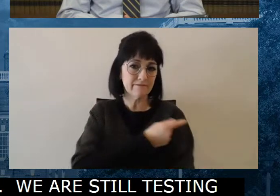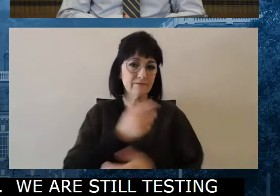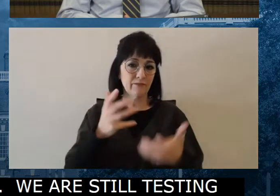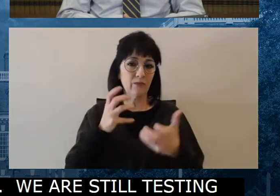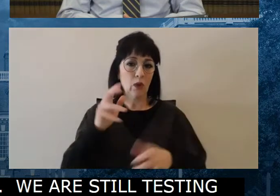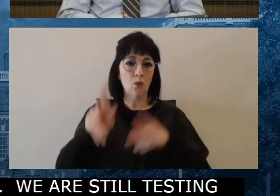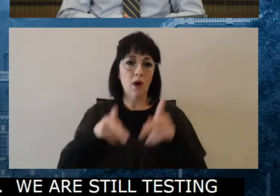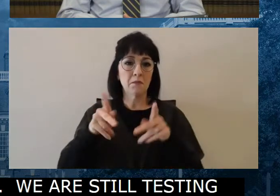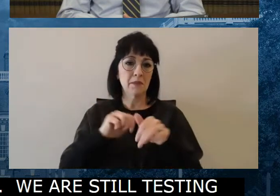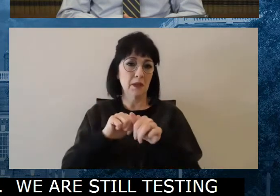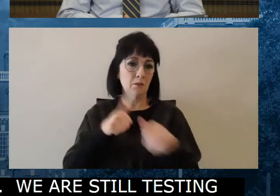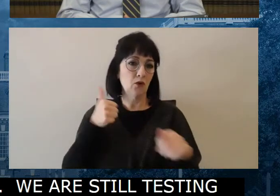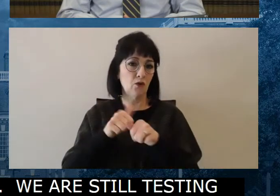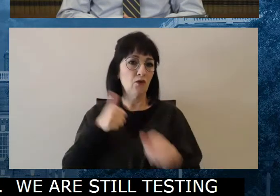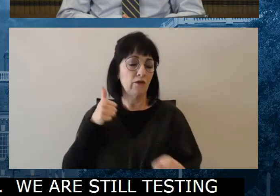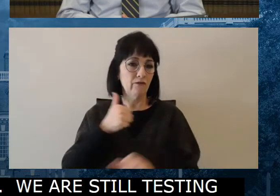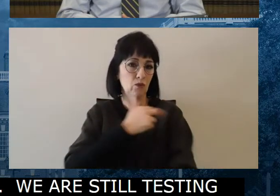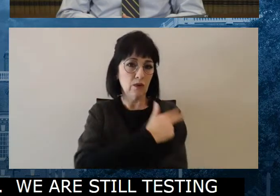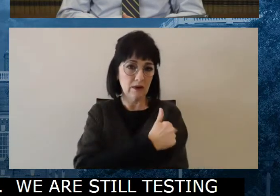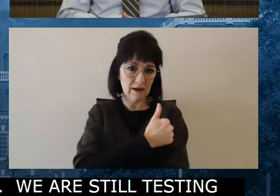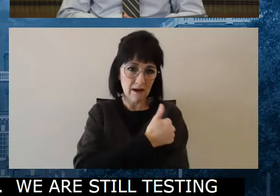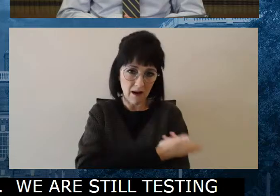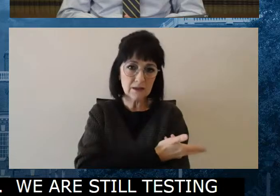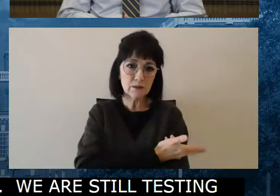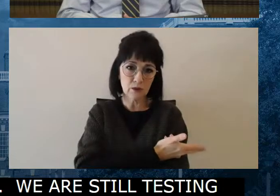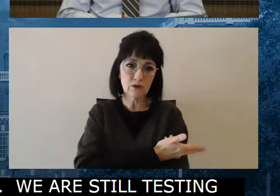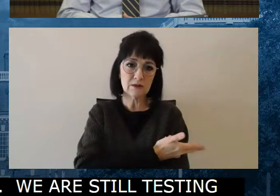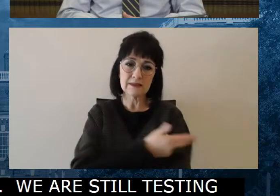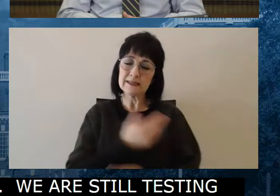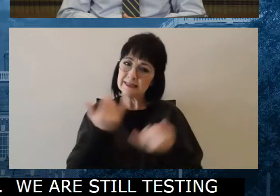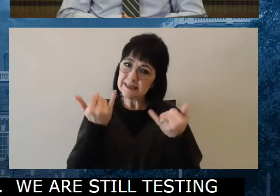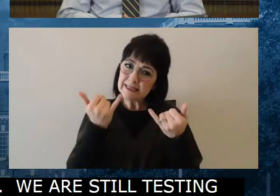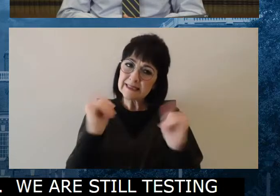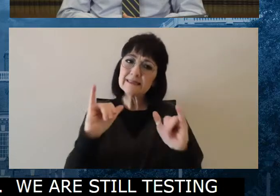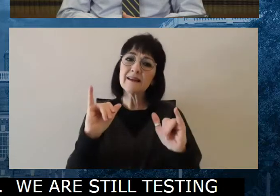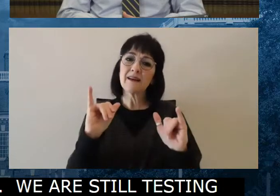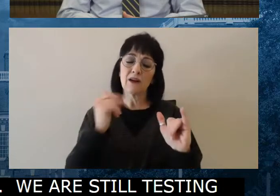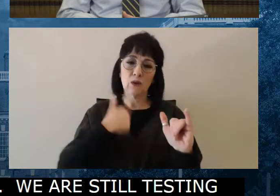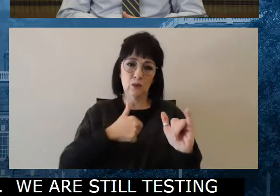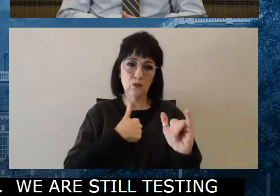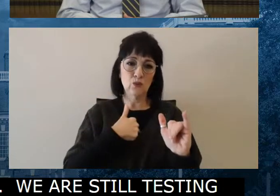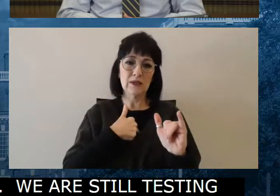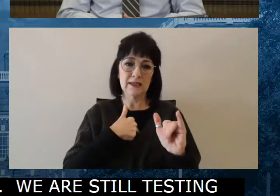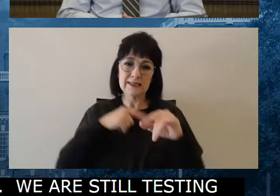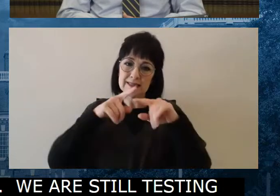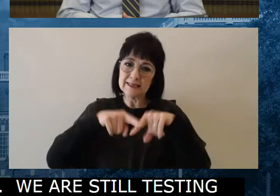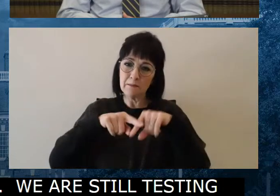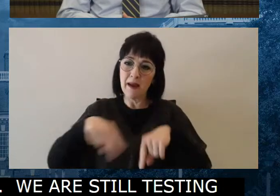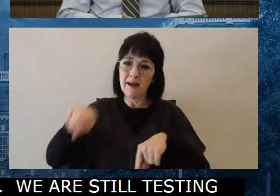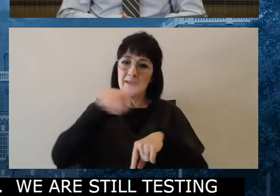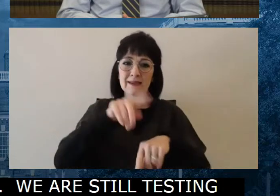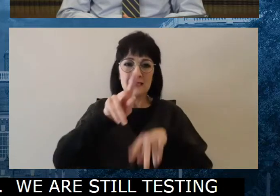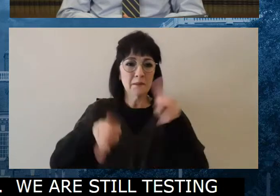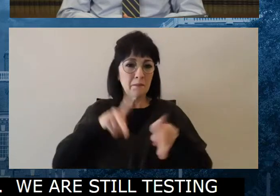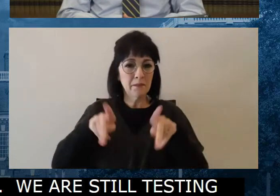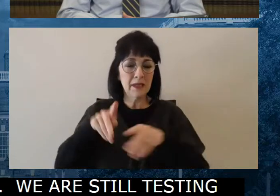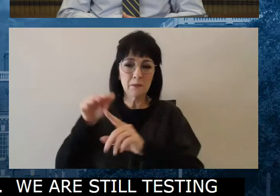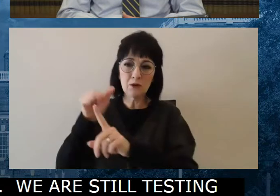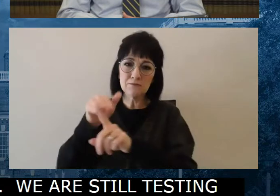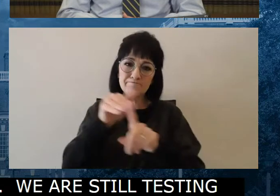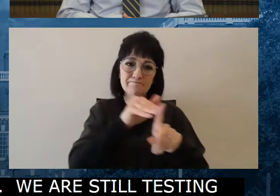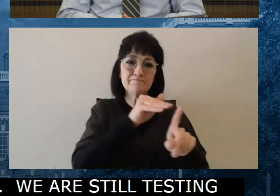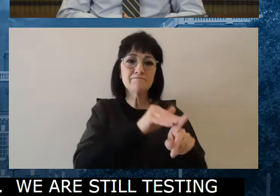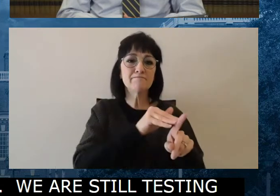we continue to run this down. We still need folks to continue to be vigilant and keep your social distance, wear your mask.